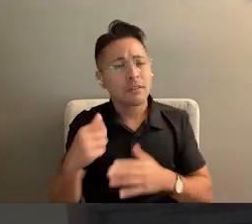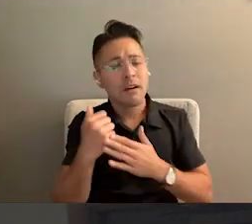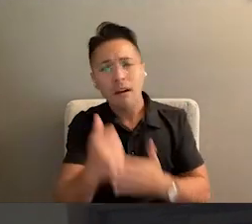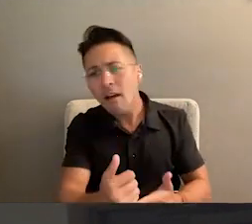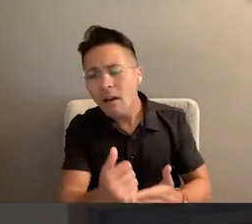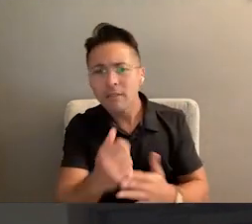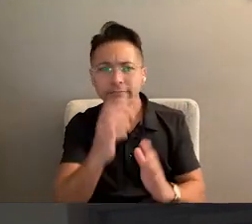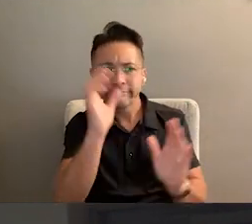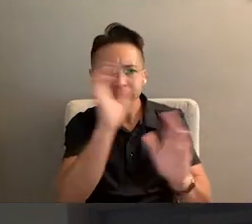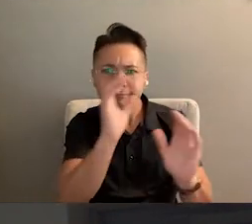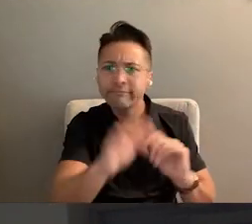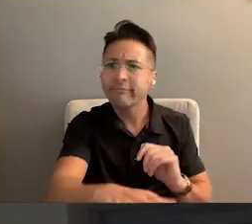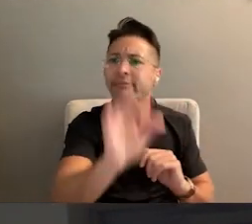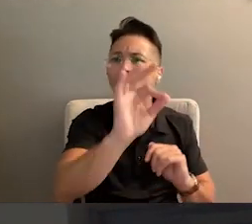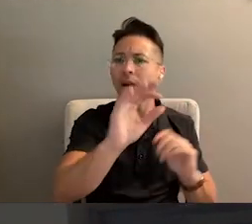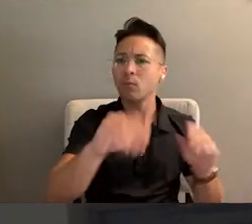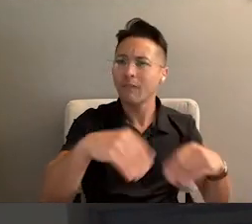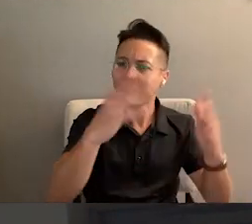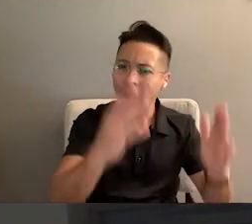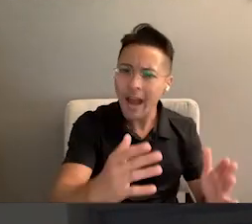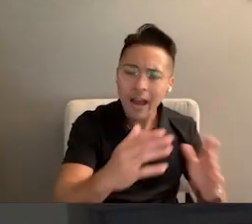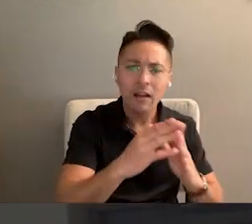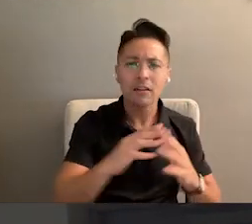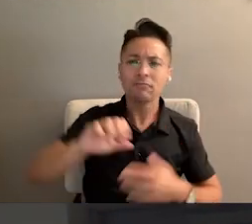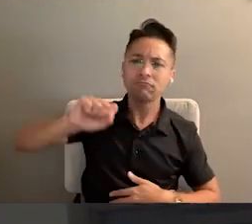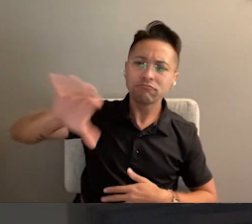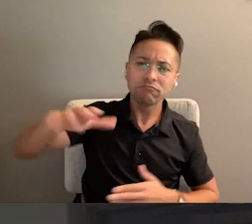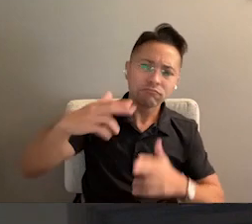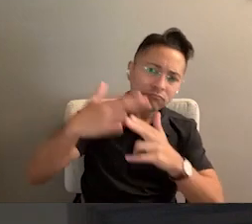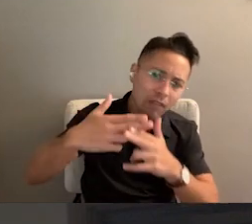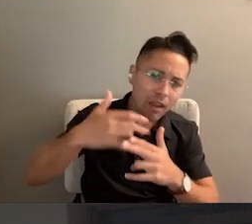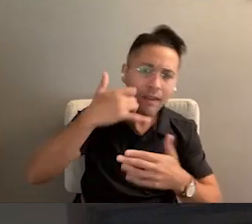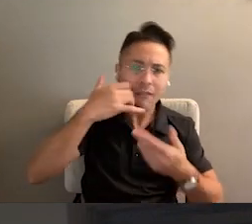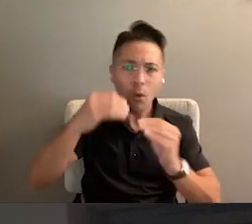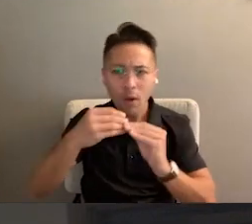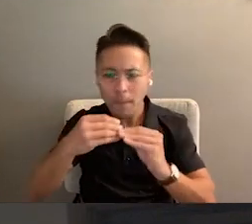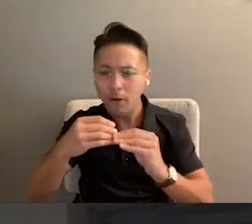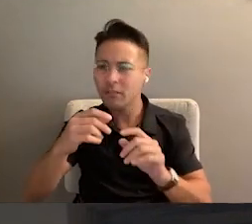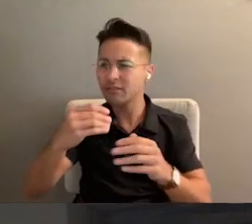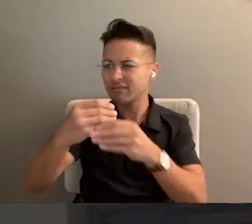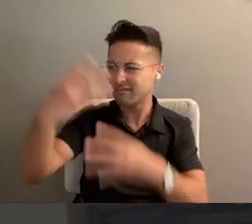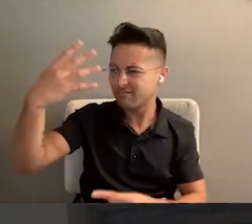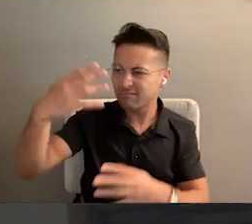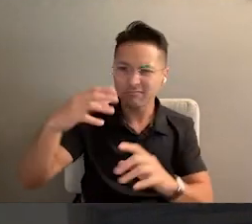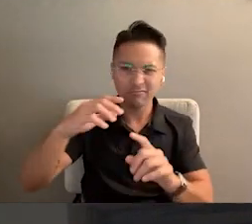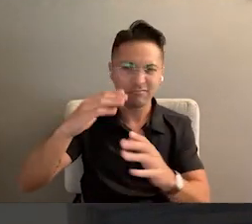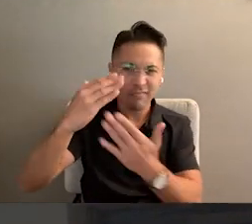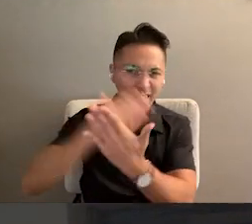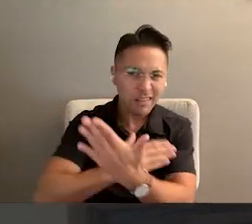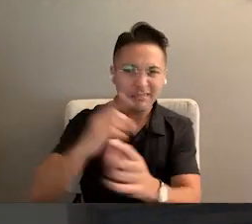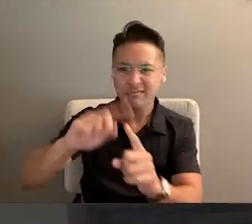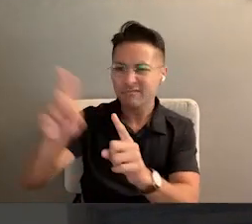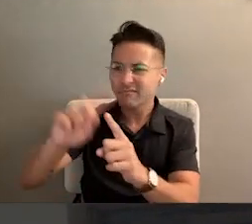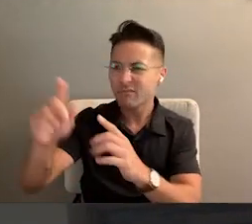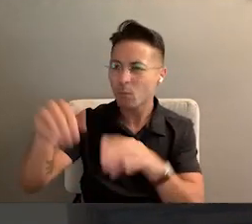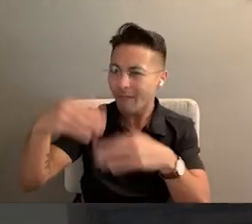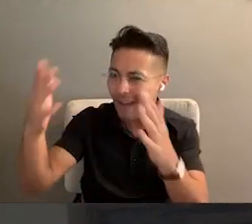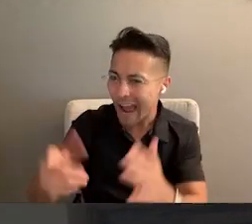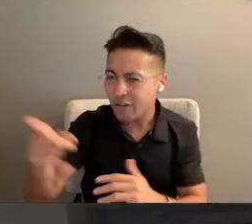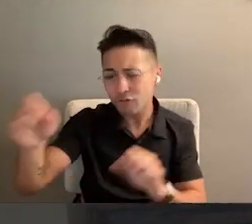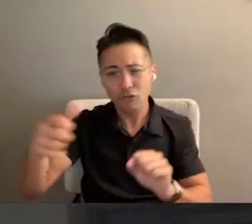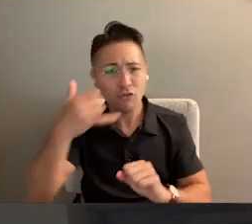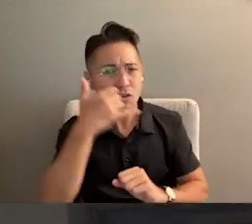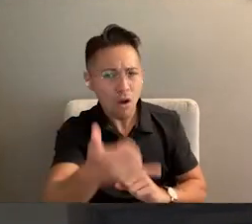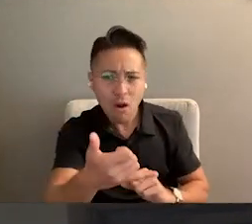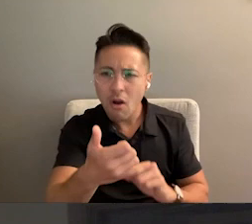They are the ones who help you find providers, get you names and numbers, a list of providers to